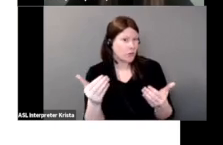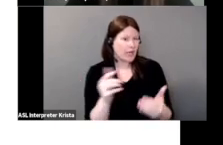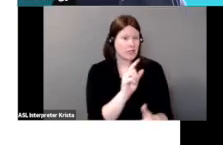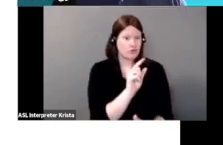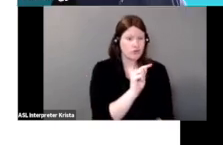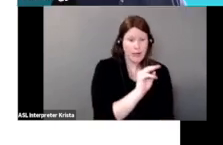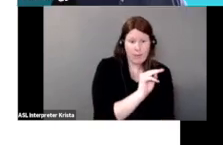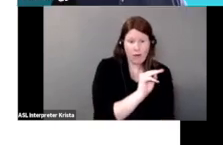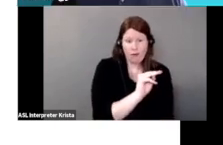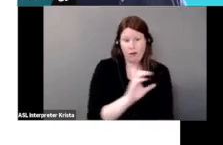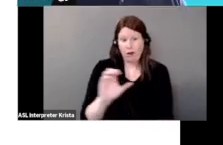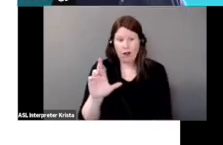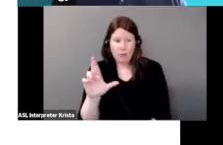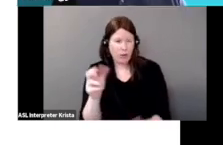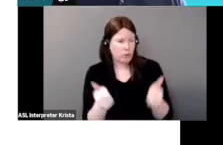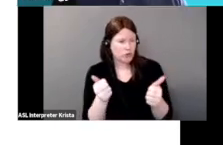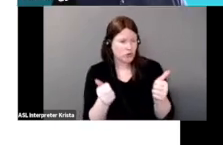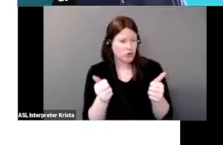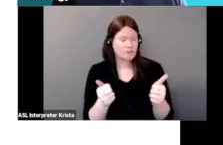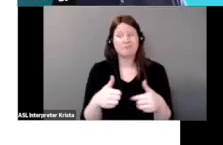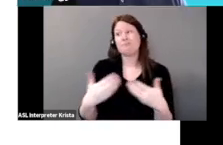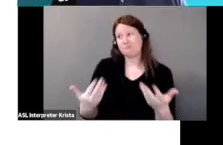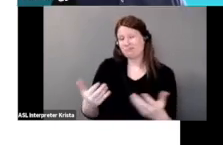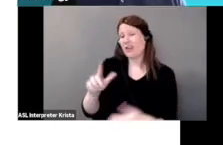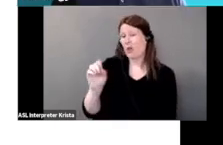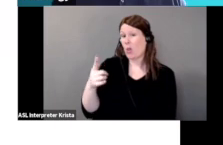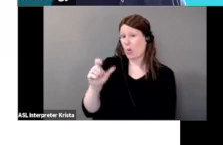So a logo should be trademarked.